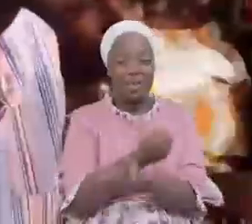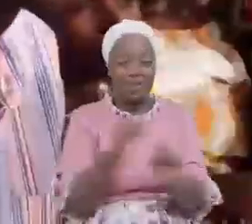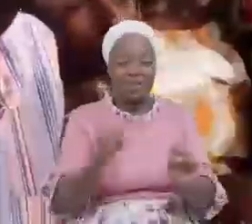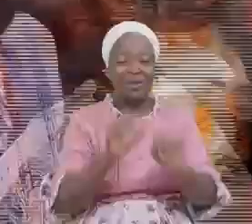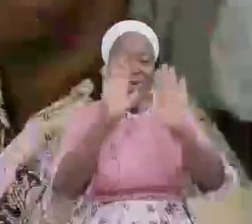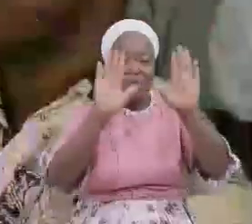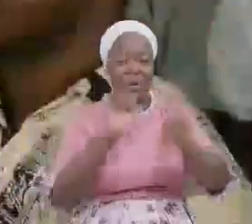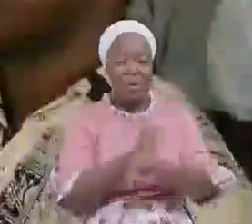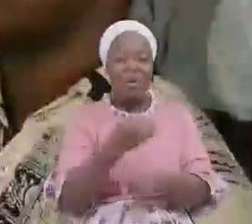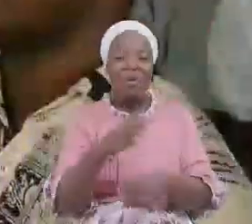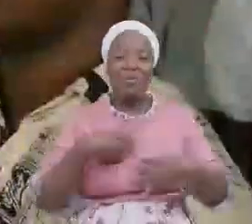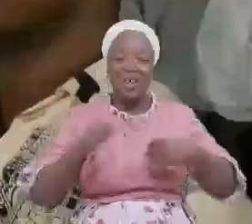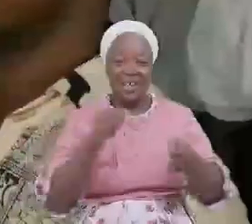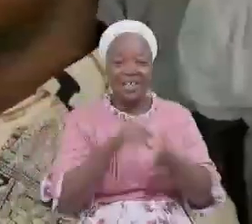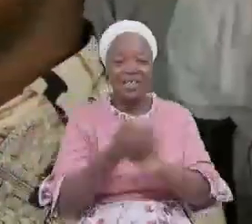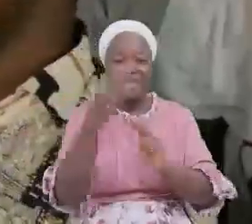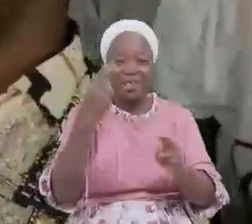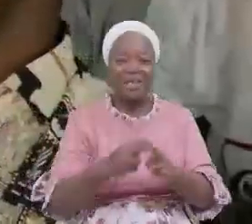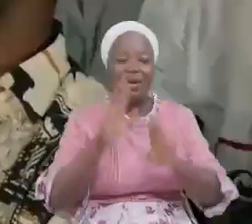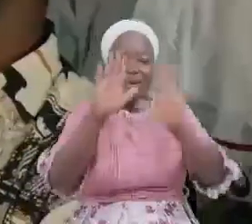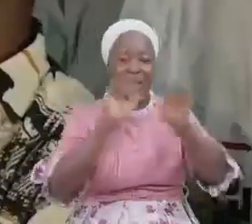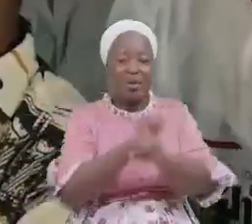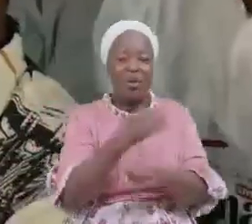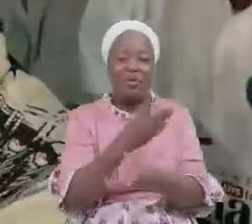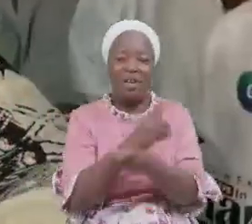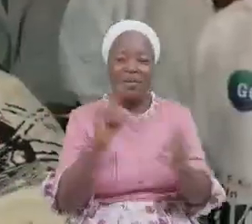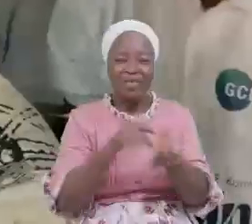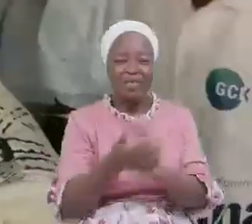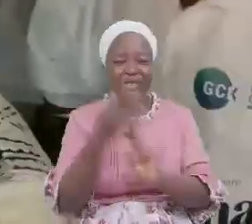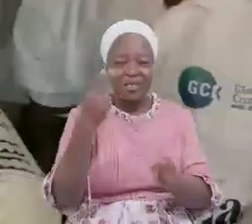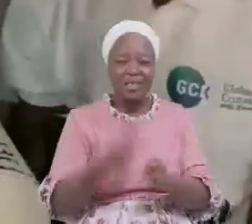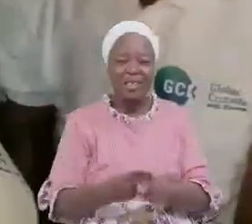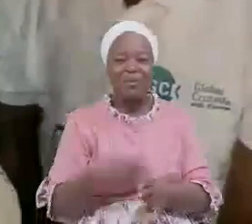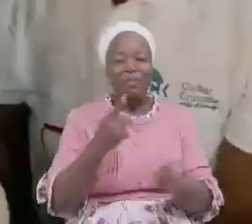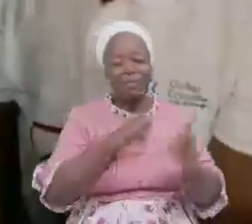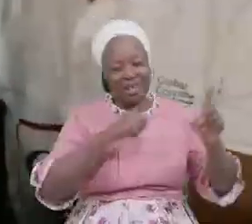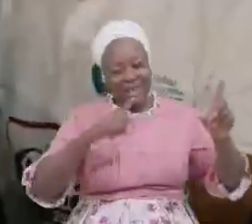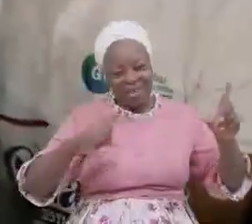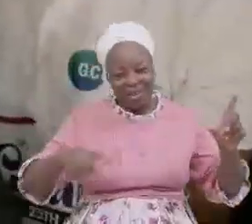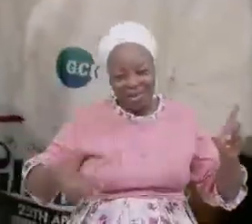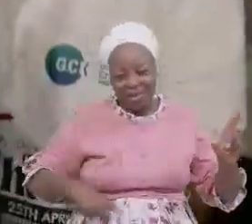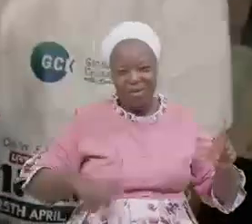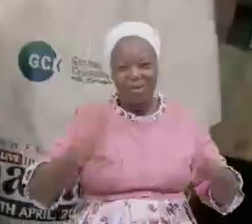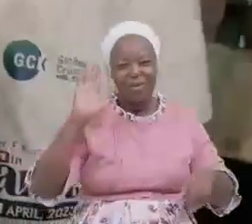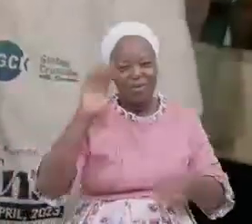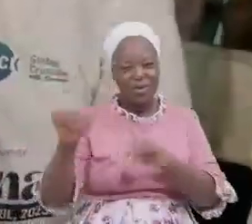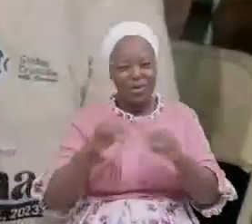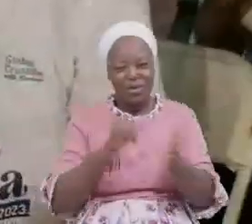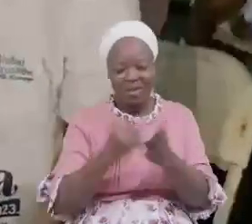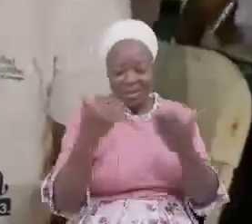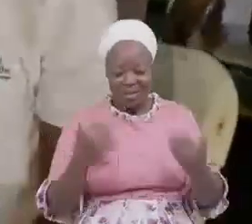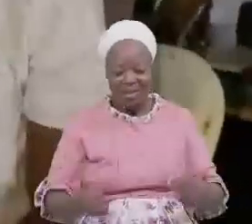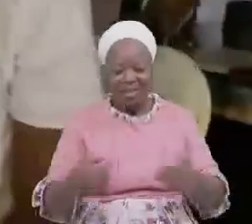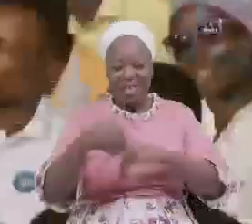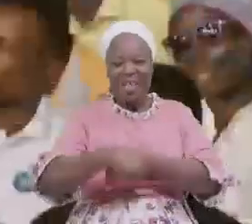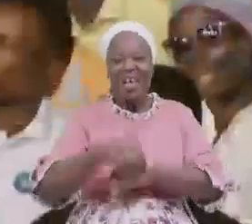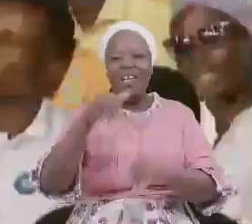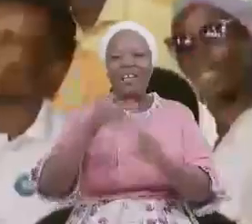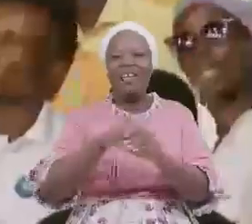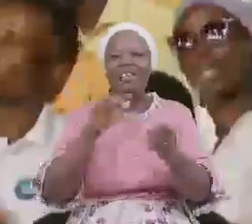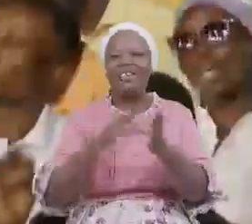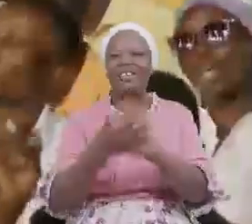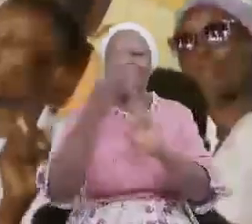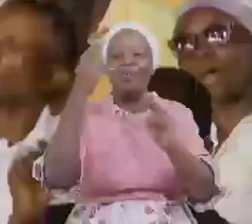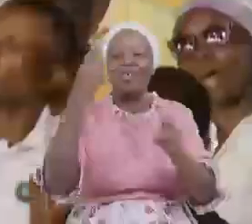healing. Miracle of deliverance. The Lord will do it tonight in Jesus'